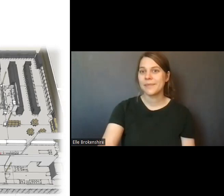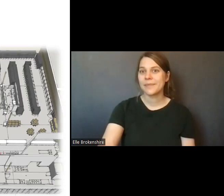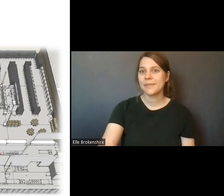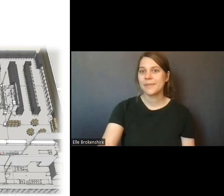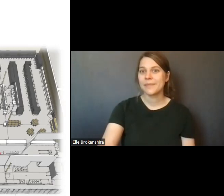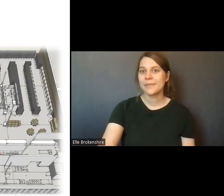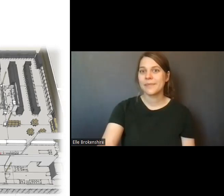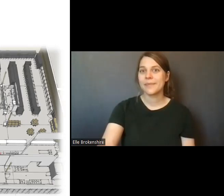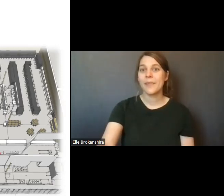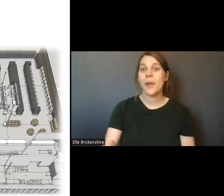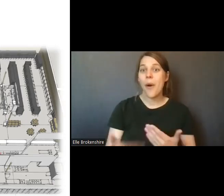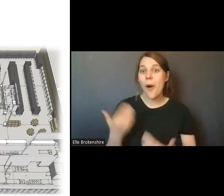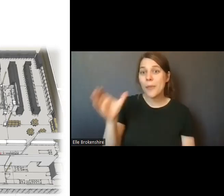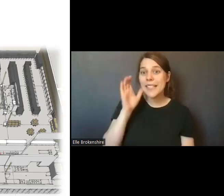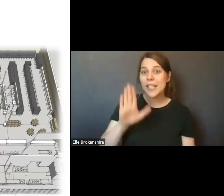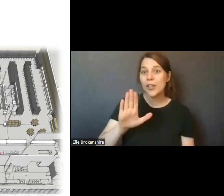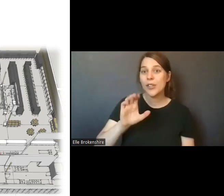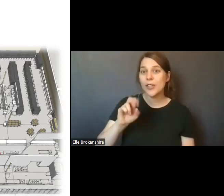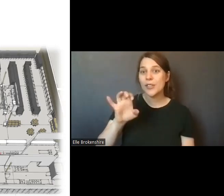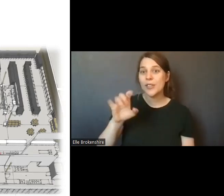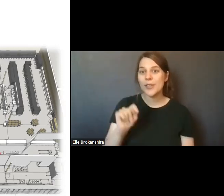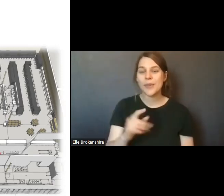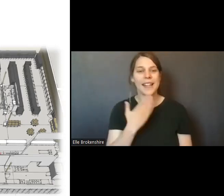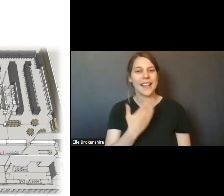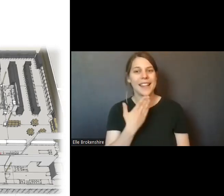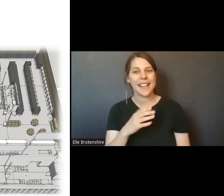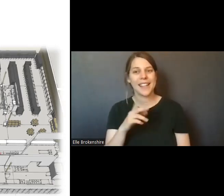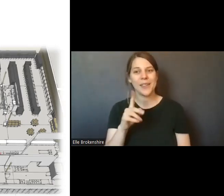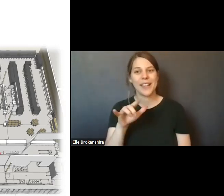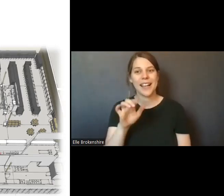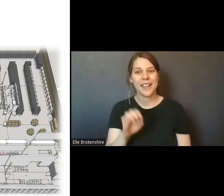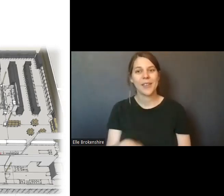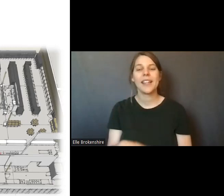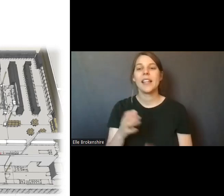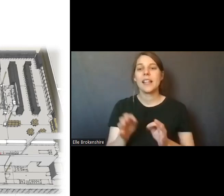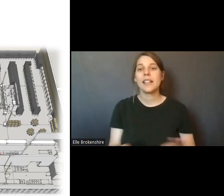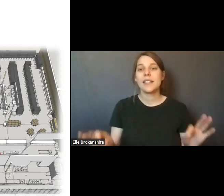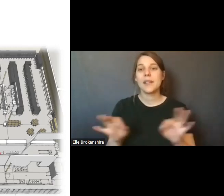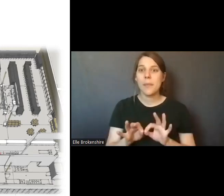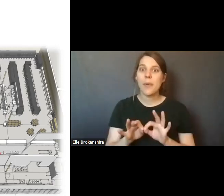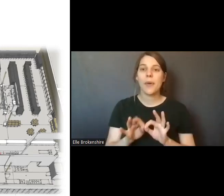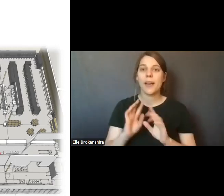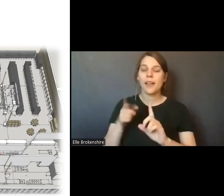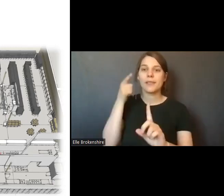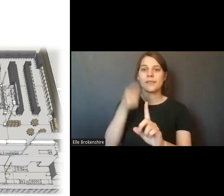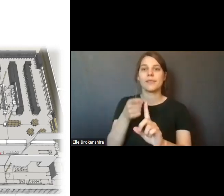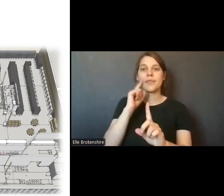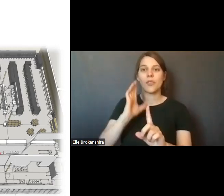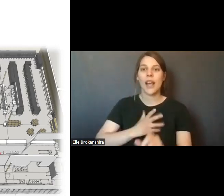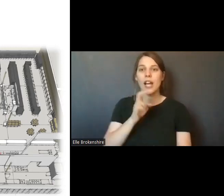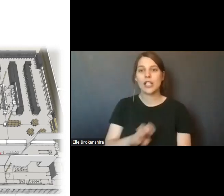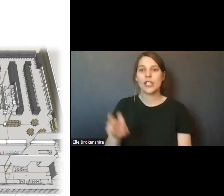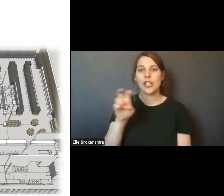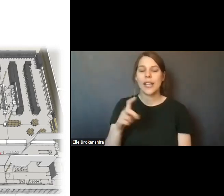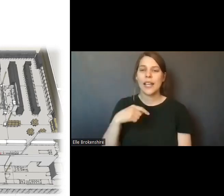Thank you. Thank you. Well, thank you very much, Kyle. This is an important milestone in our journey, and I have the deepest gratitude